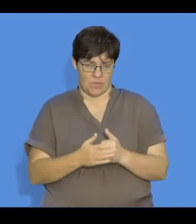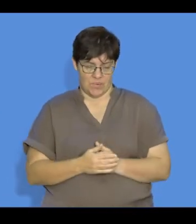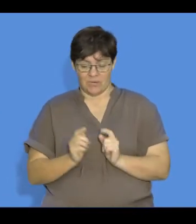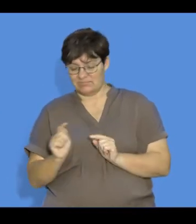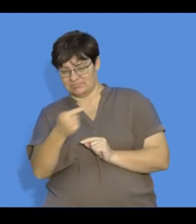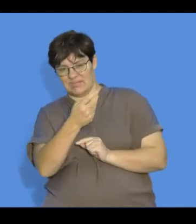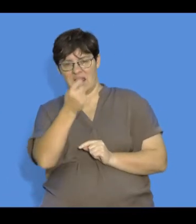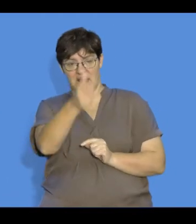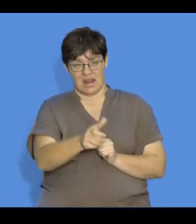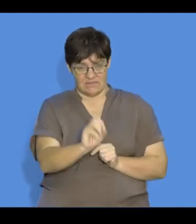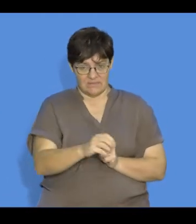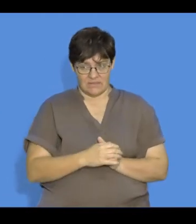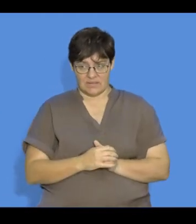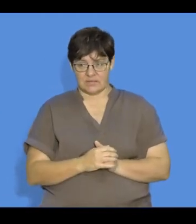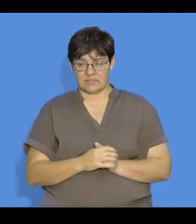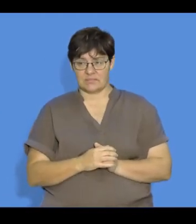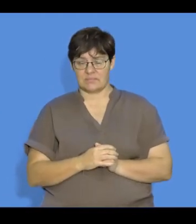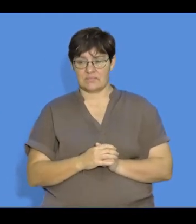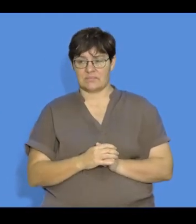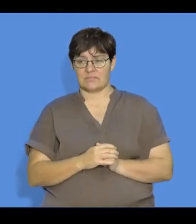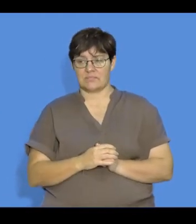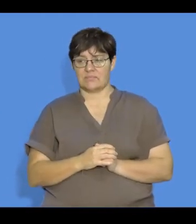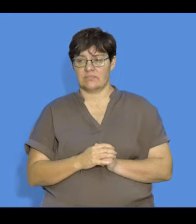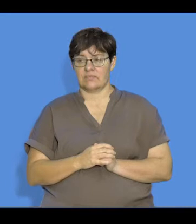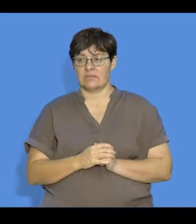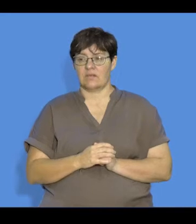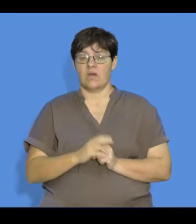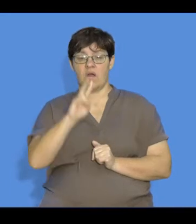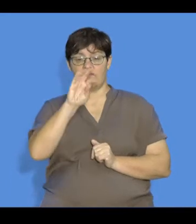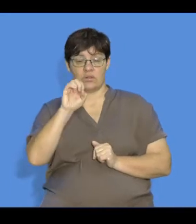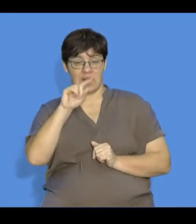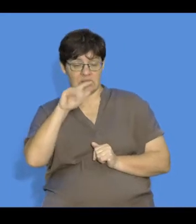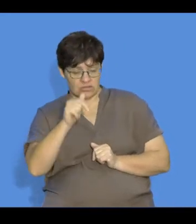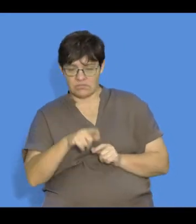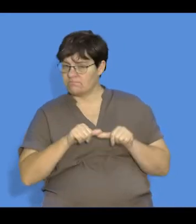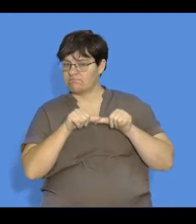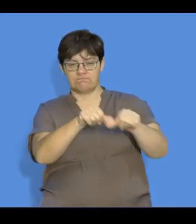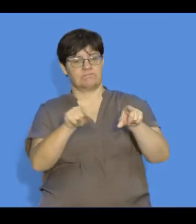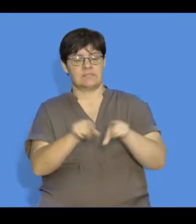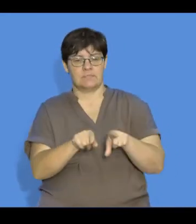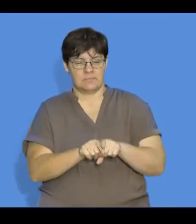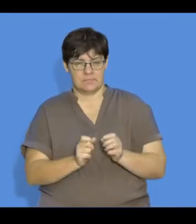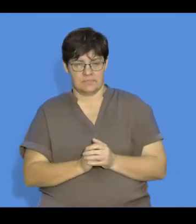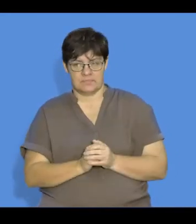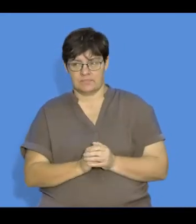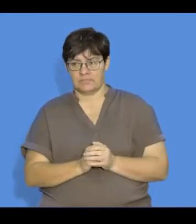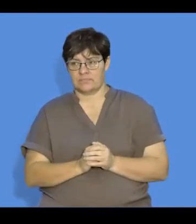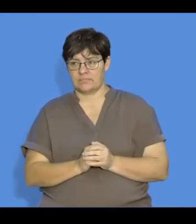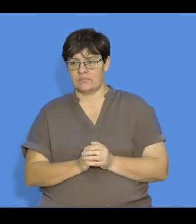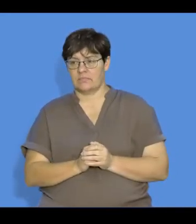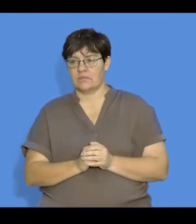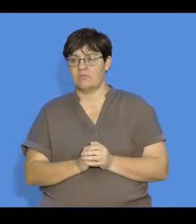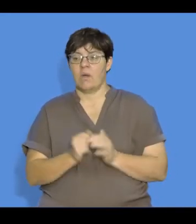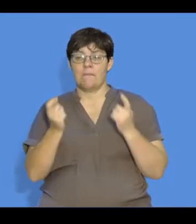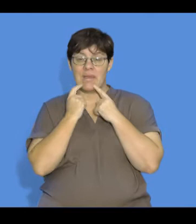important, you know, in a branched circuit is that the voltage remains the same. So total